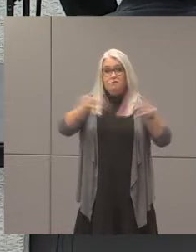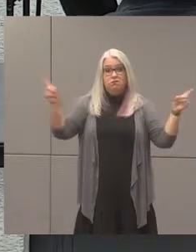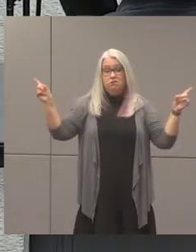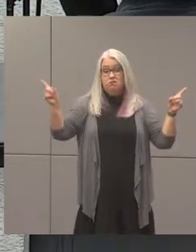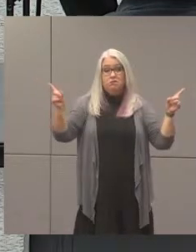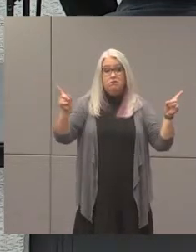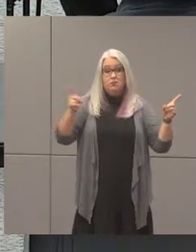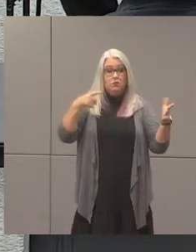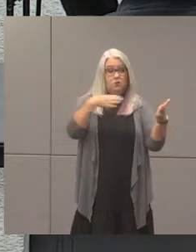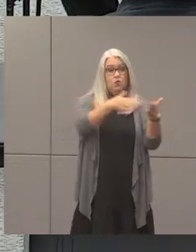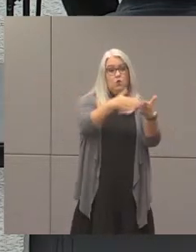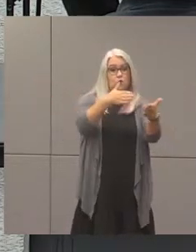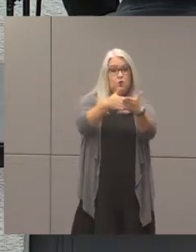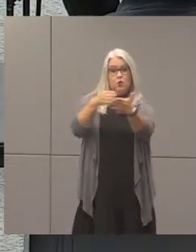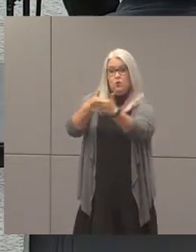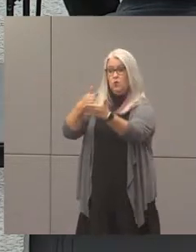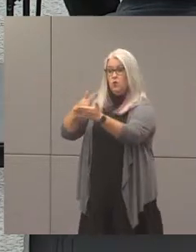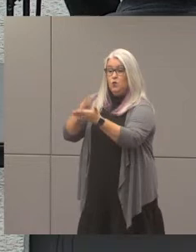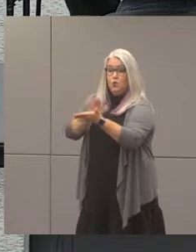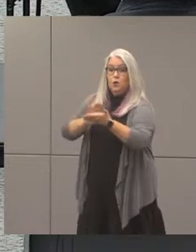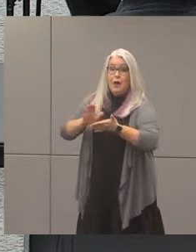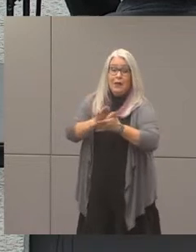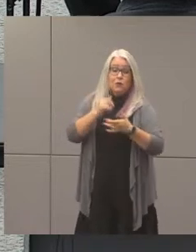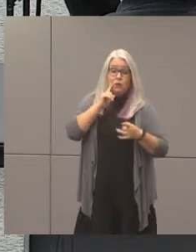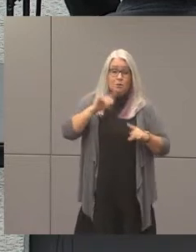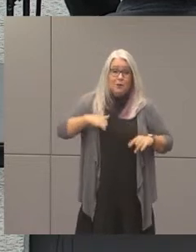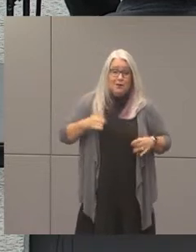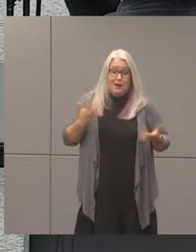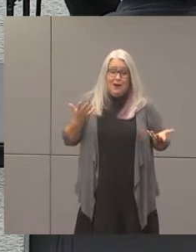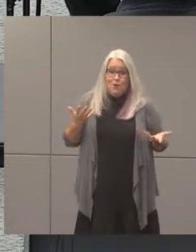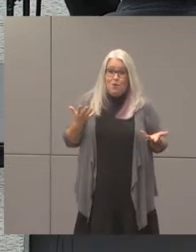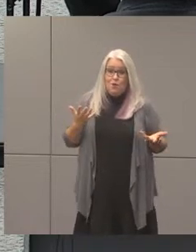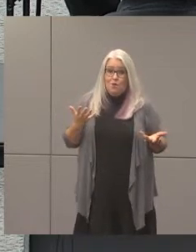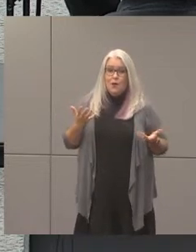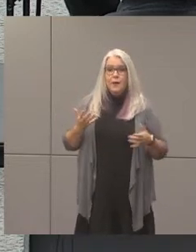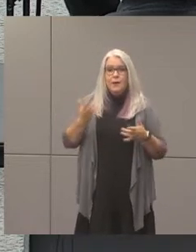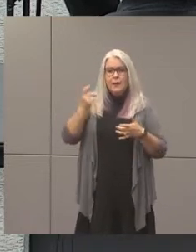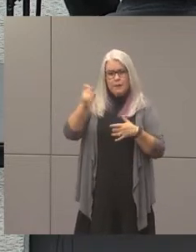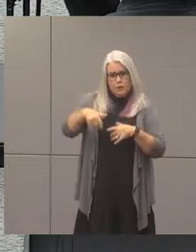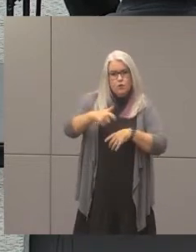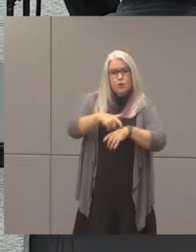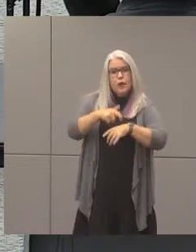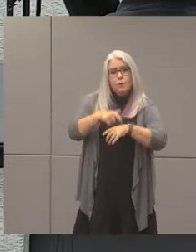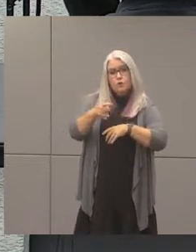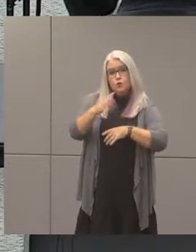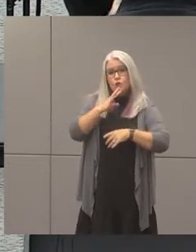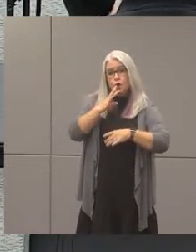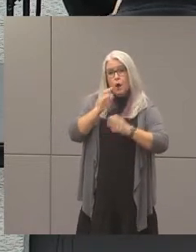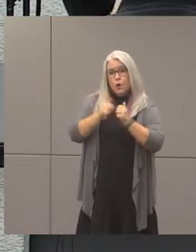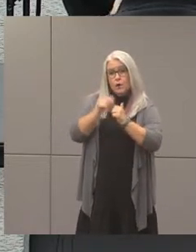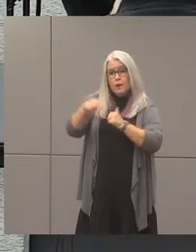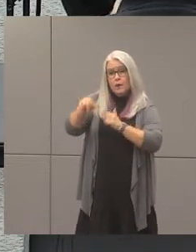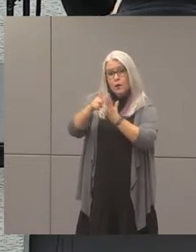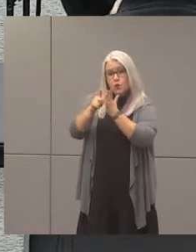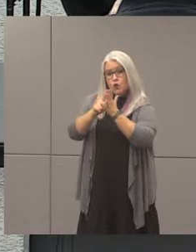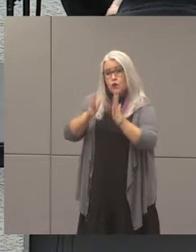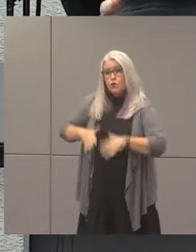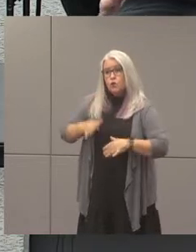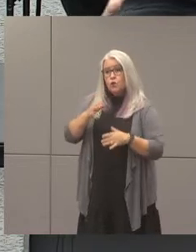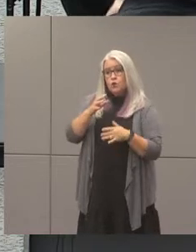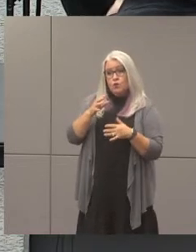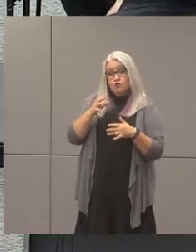sue colleges, but that's just me. Yeah. So would there be time to talk to an attorney about this?